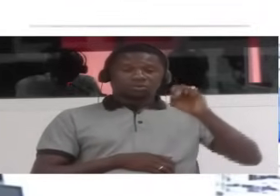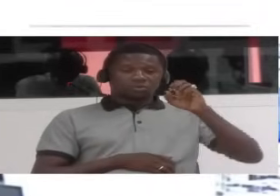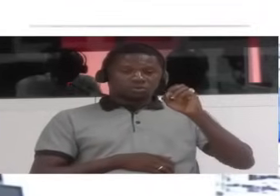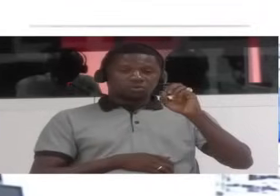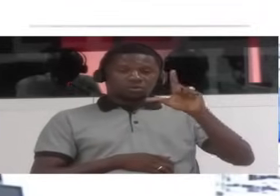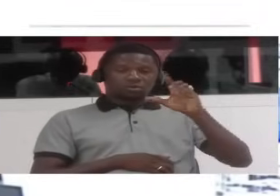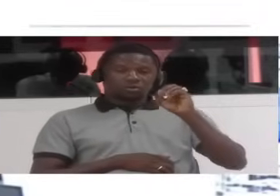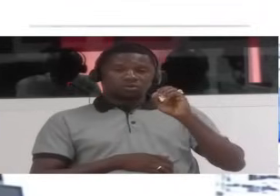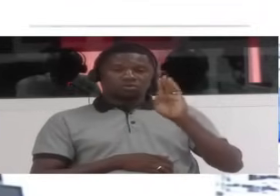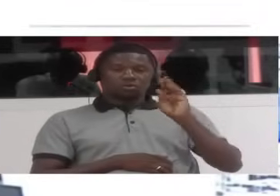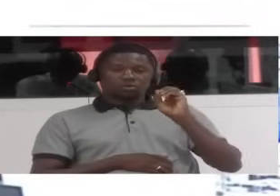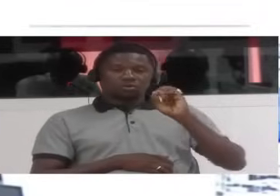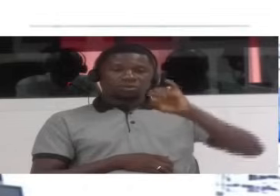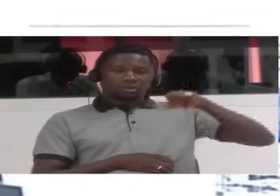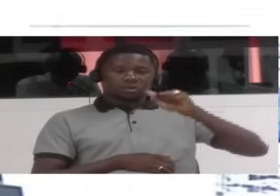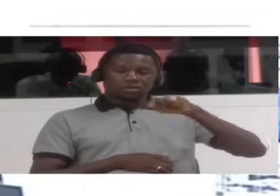Bojang.